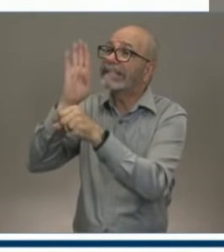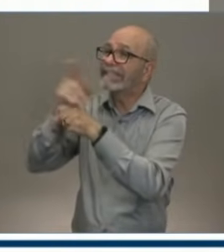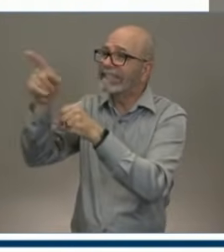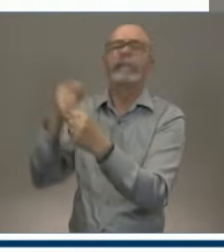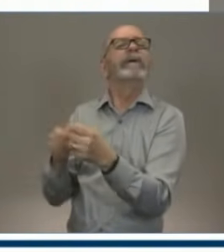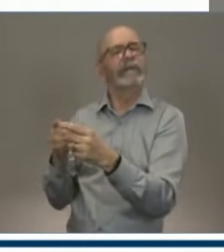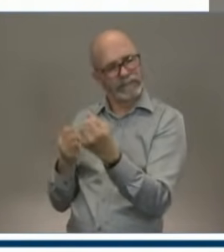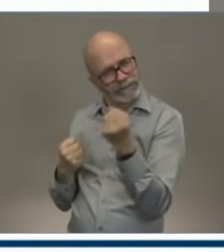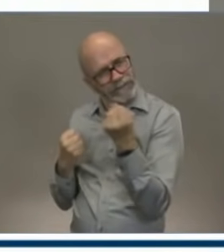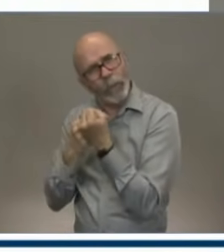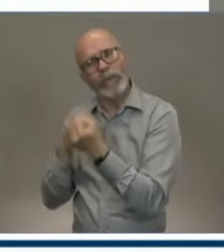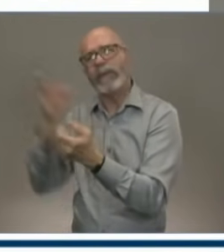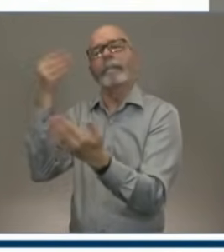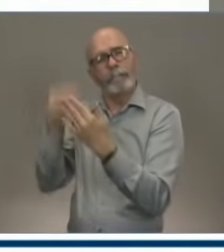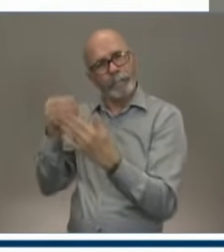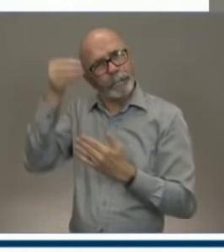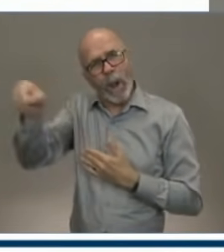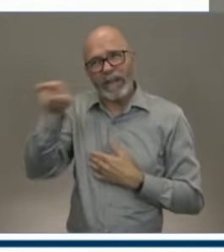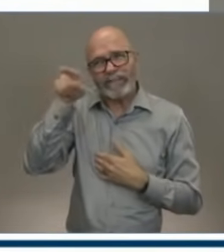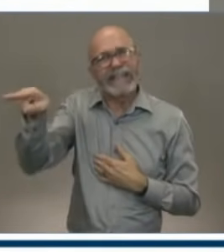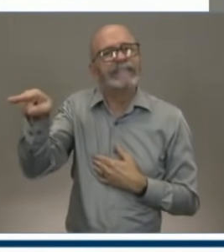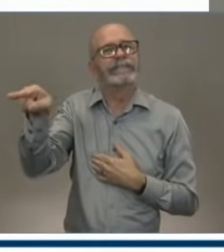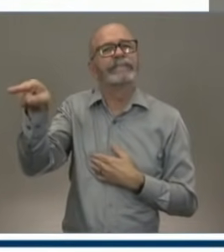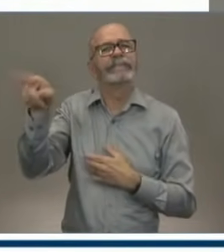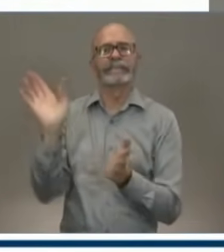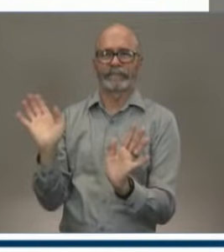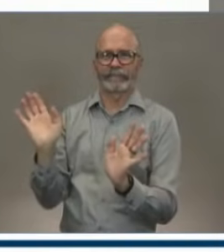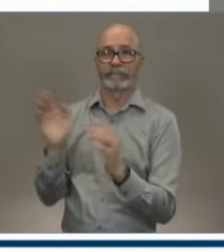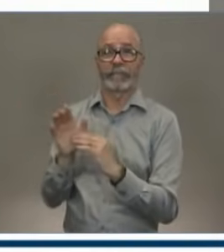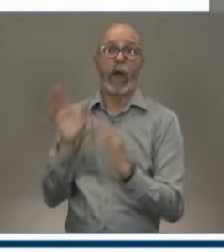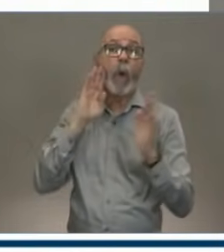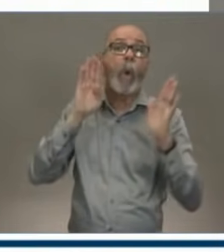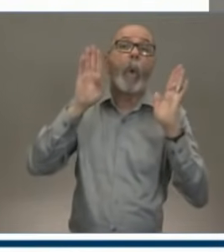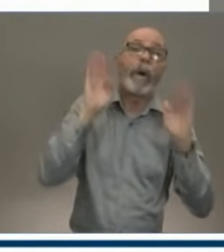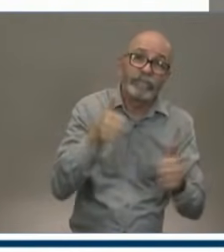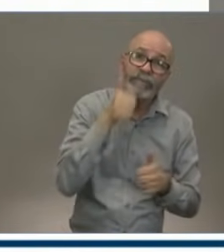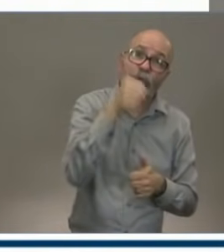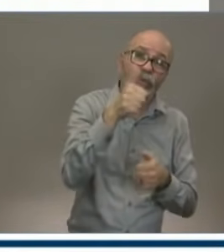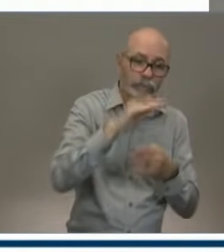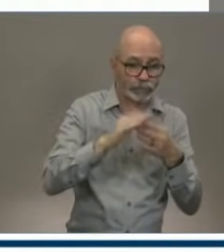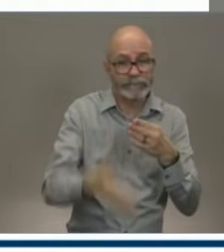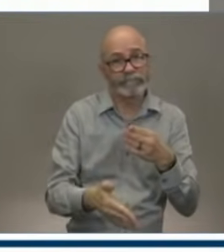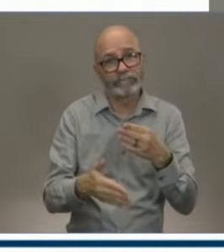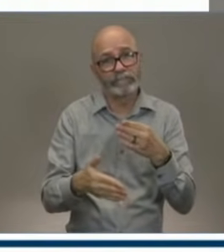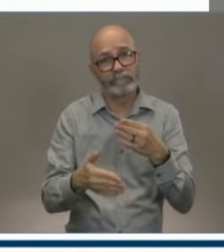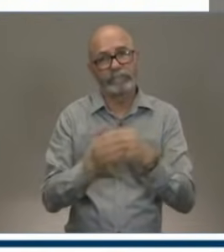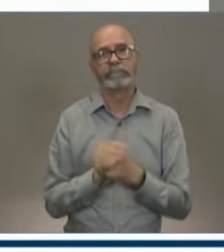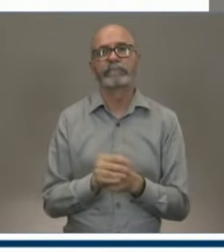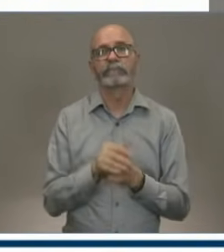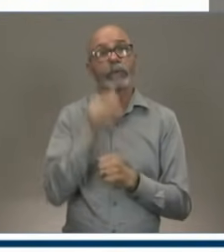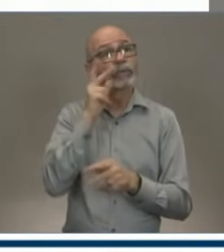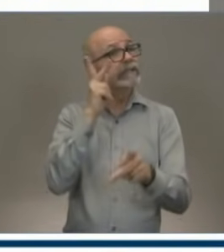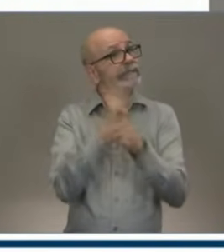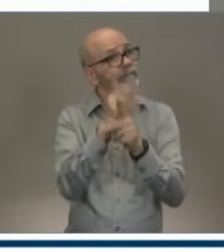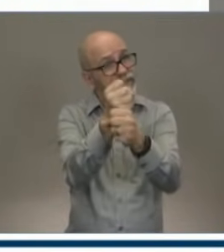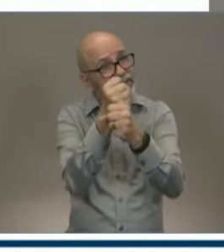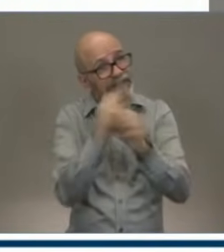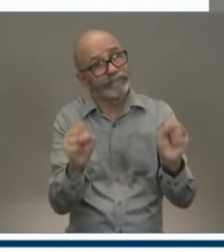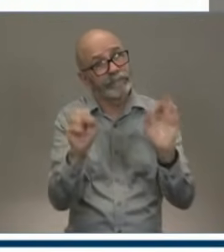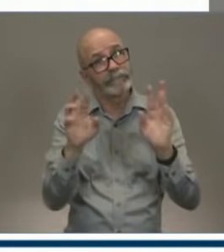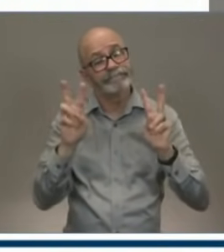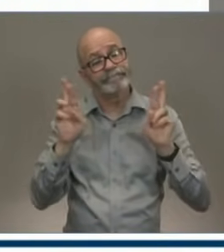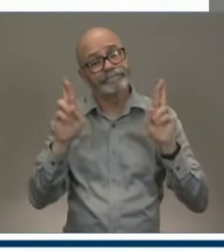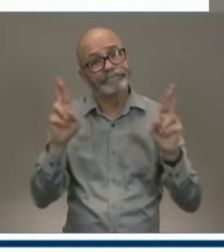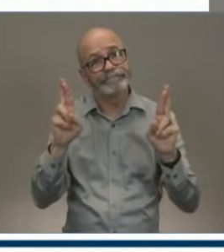I hope you have a great weekend, that you remain safe, and please know just how much